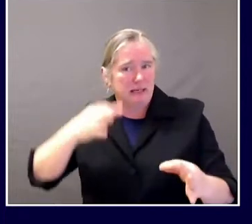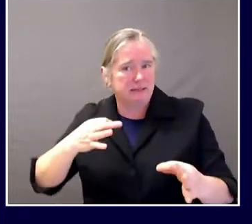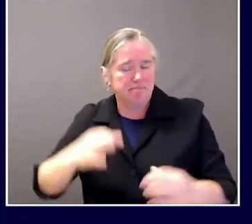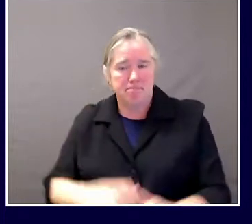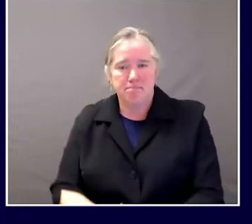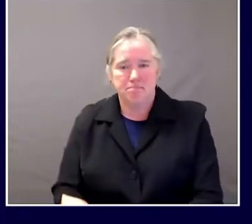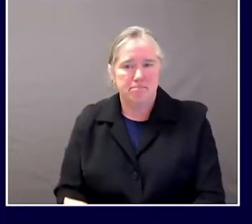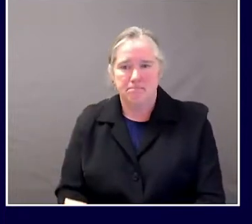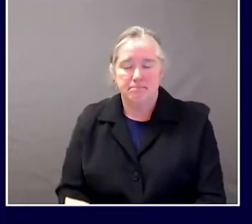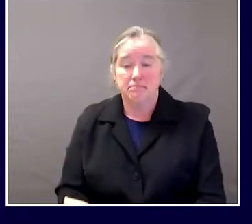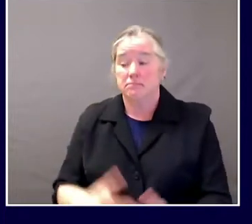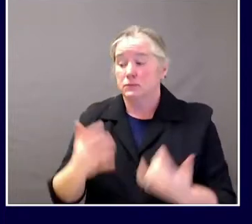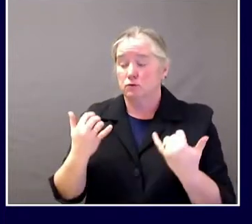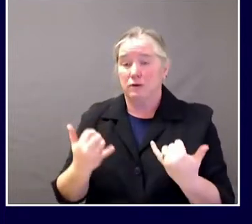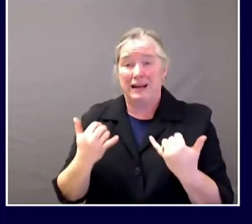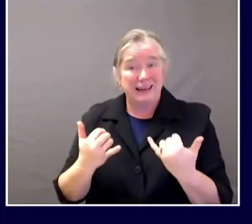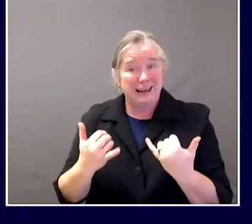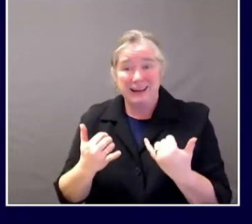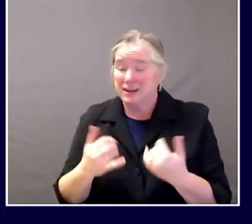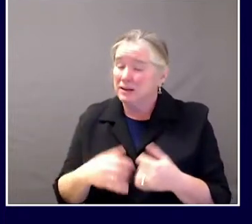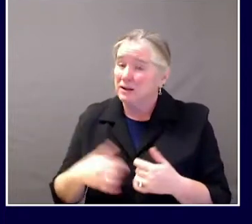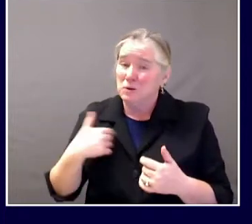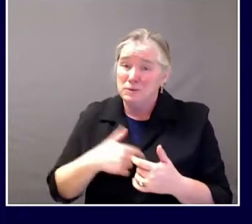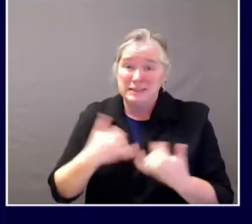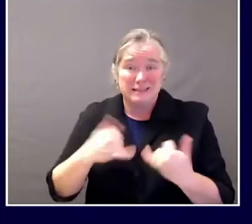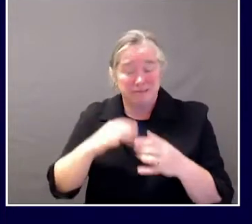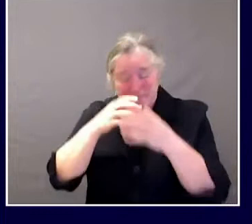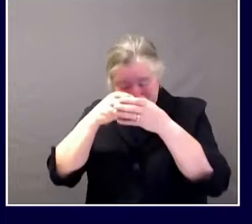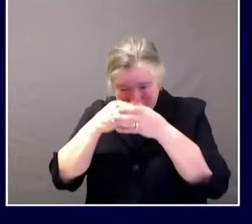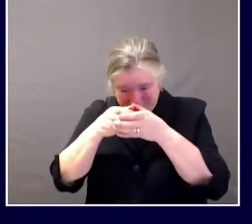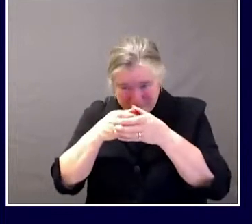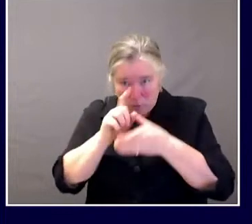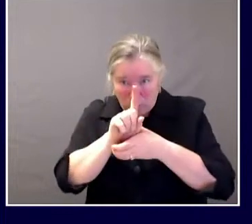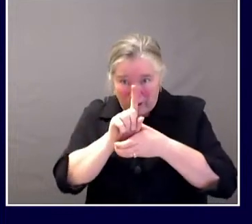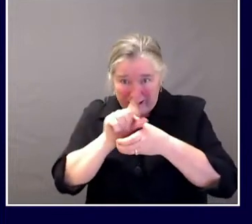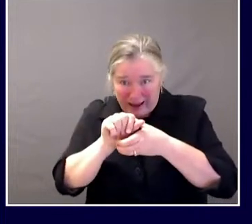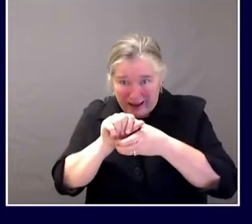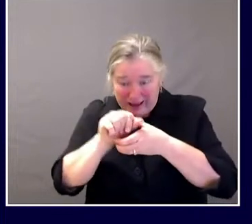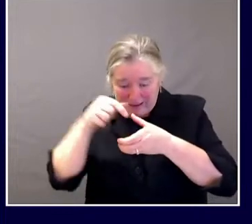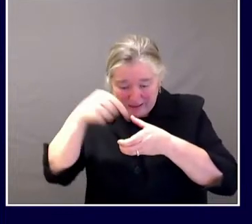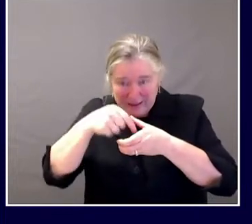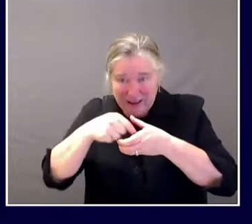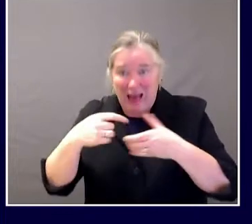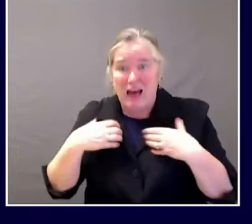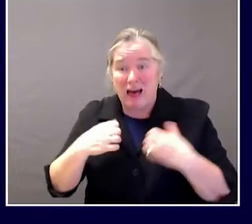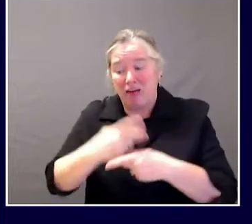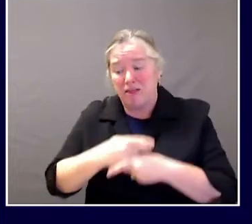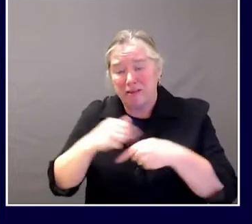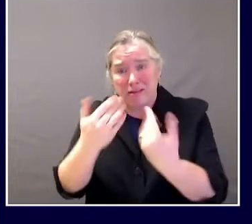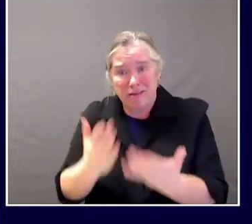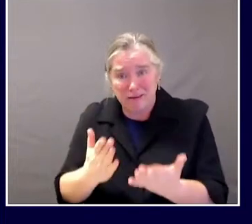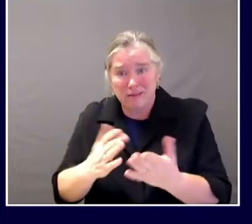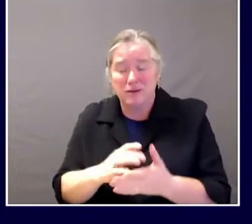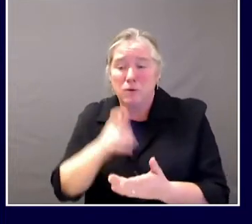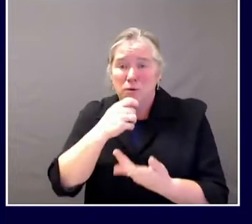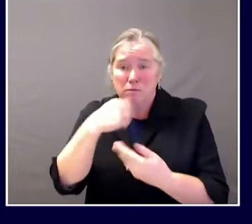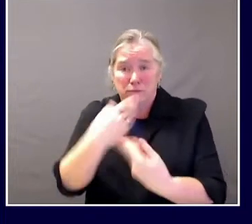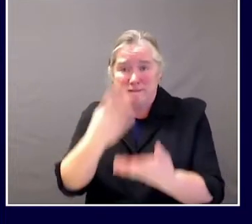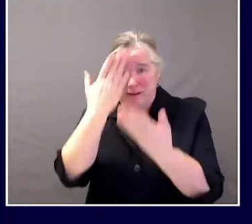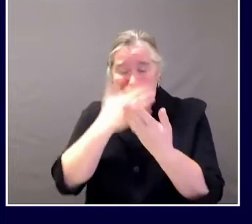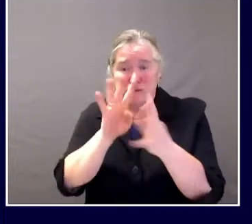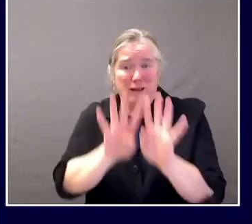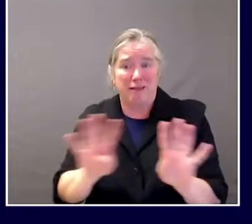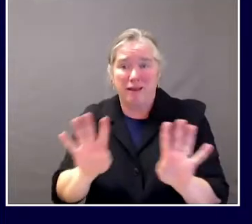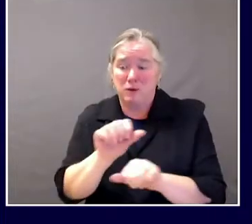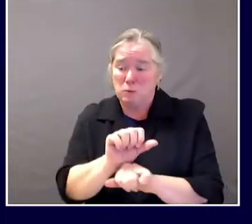sure, Don, right now we are still really focused on healthcare providers, those who are on the front lines providing medical